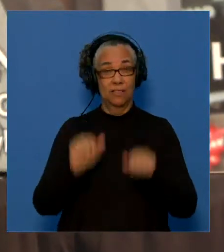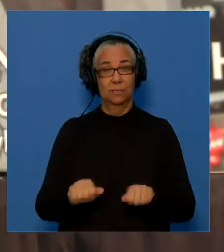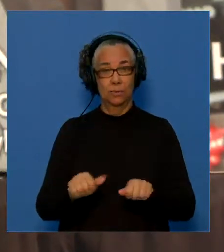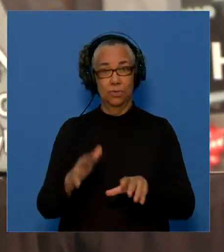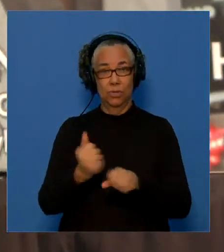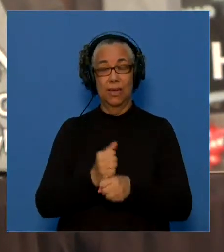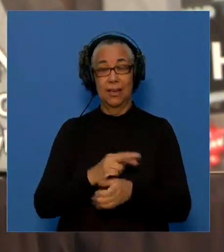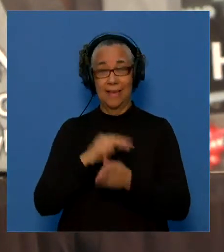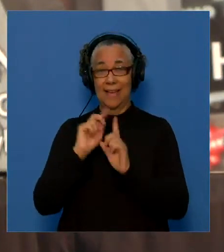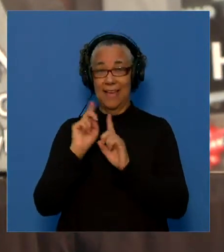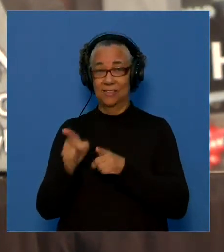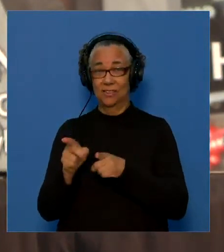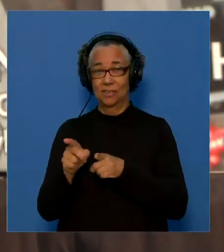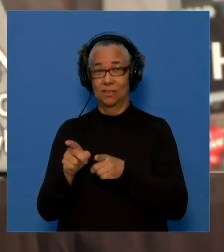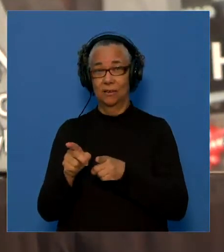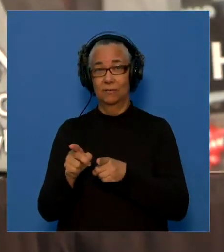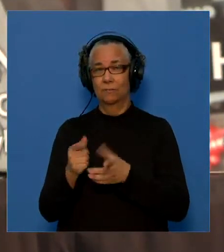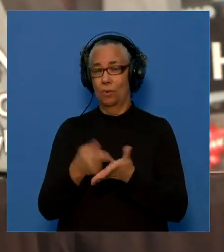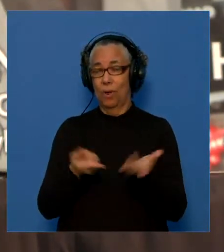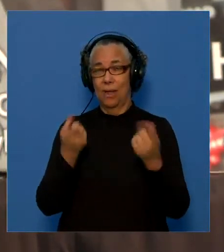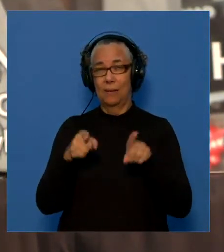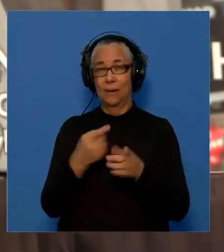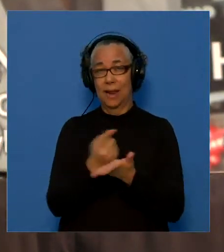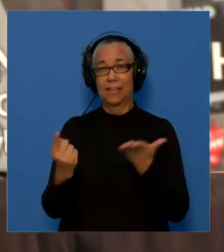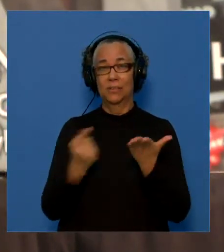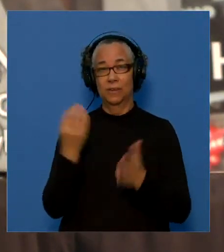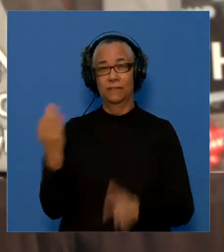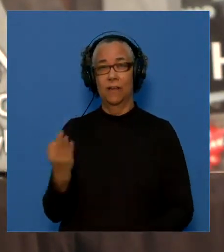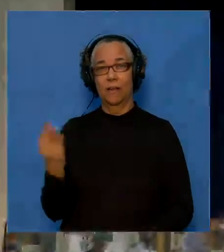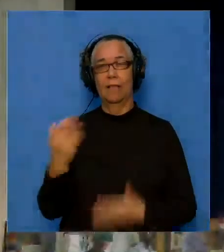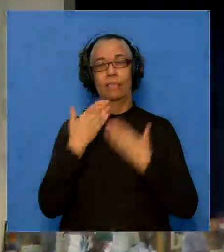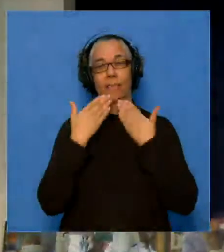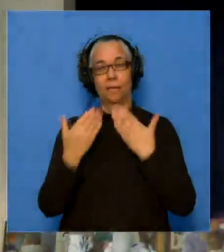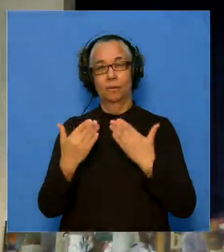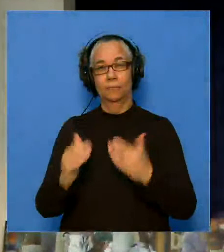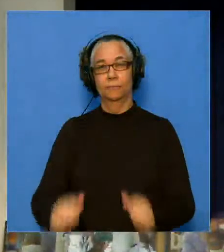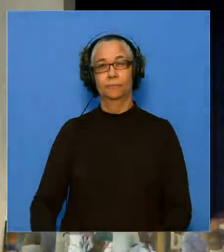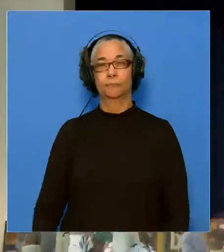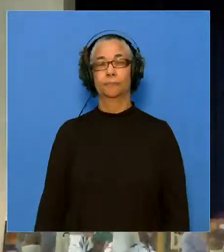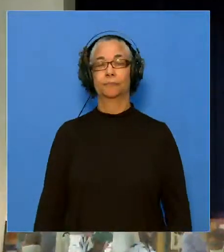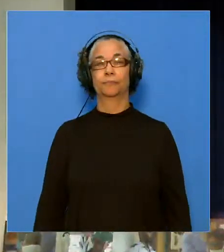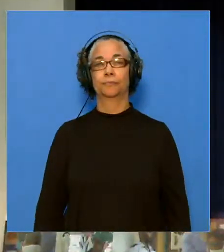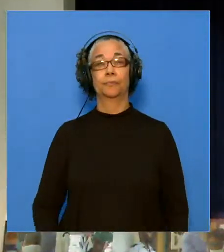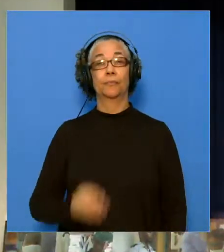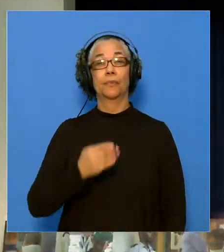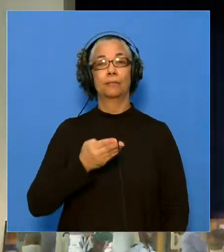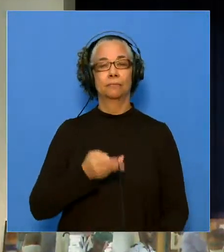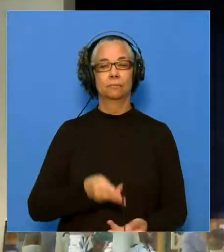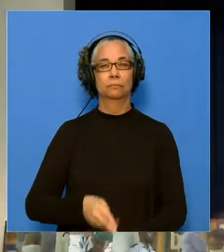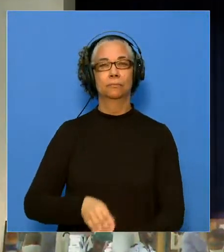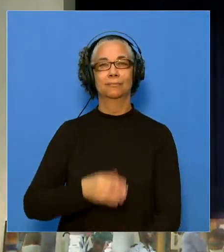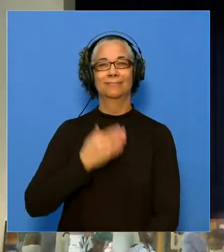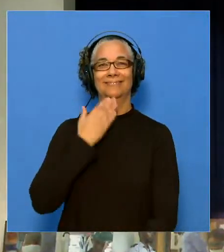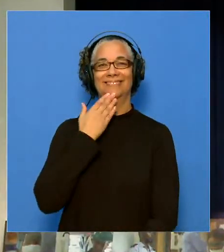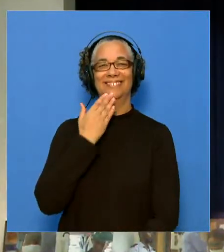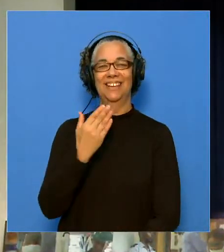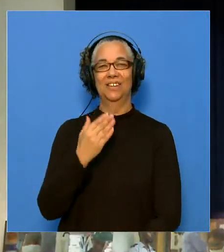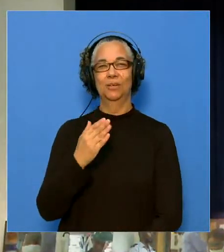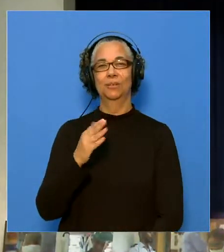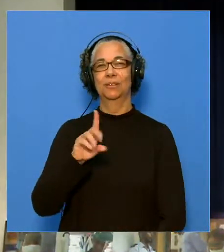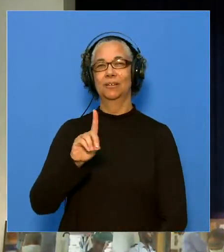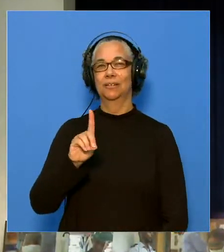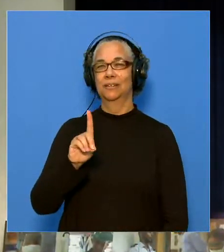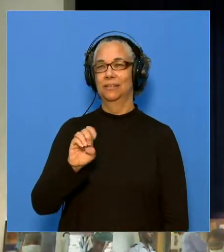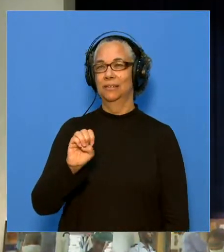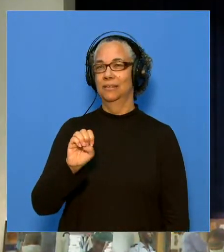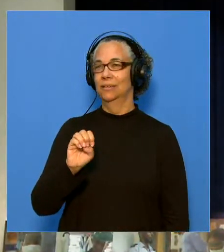the unfortunate occurrence of last Friday. Thank you. Thank you, Deputy Premier, for